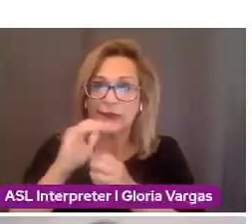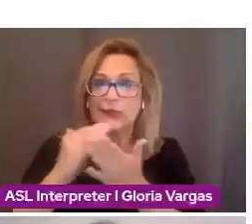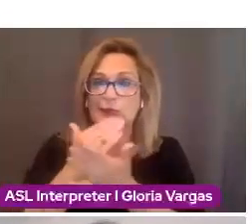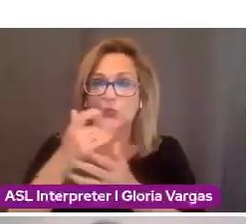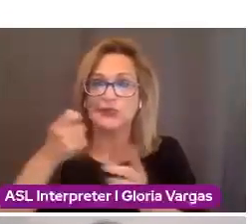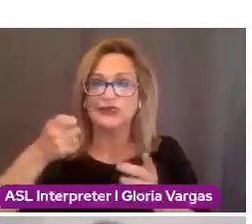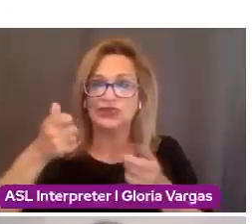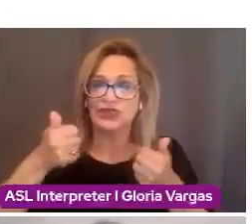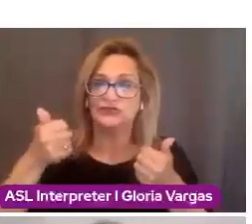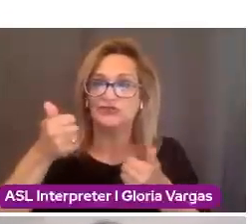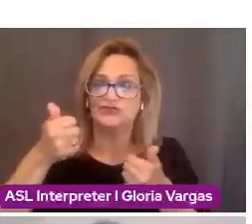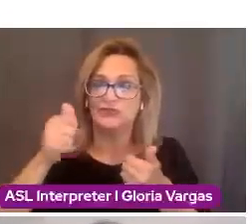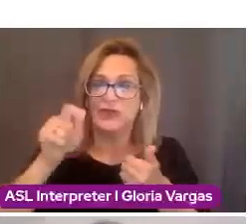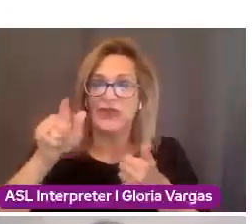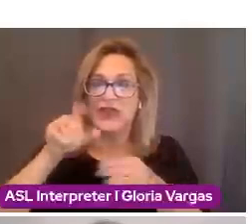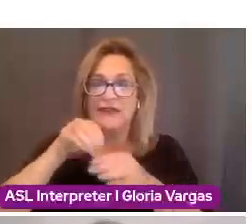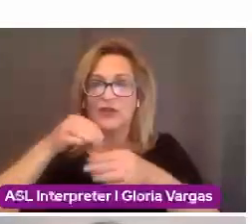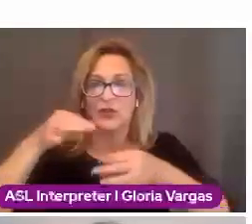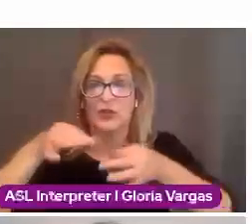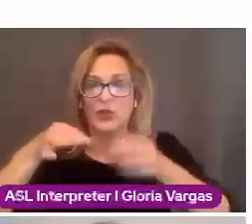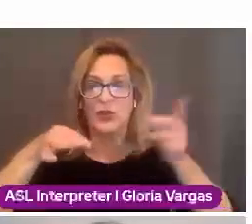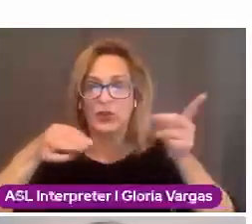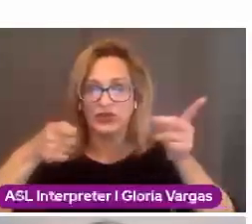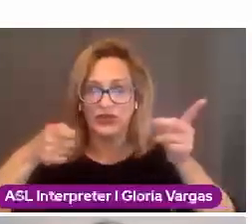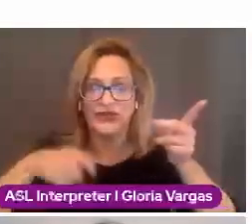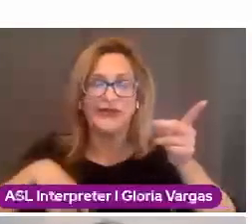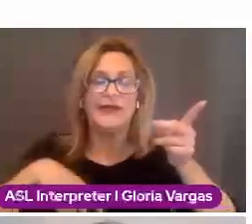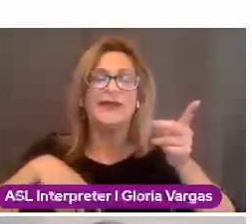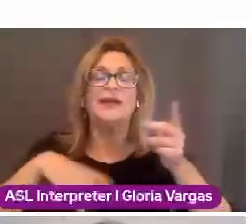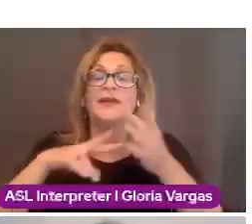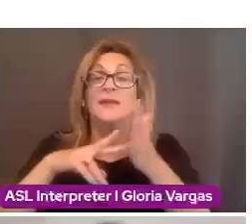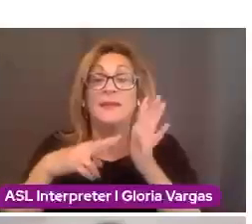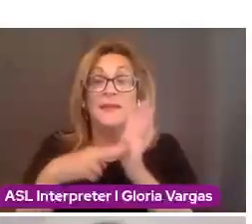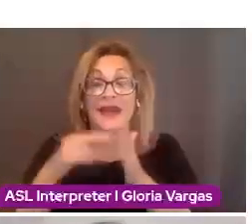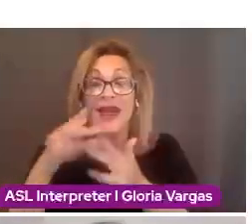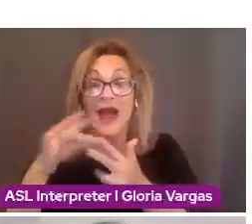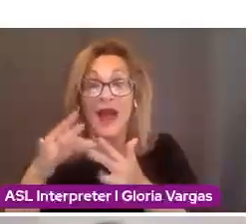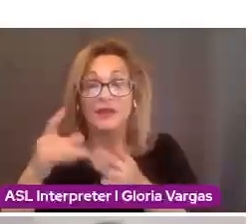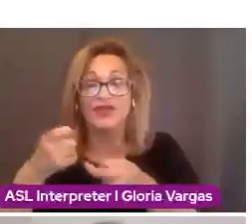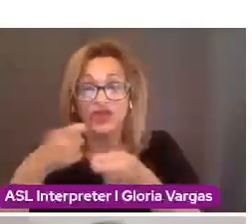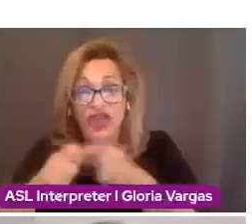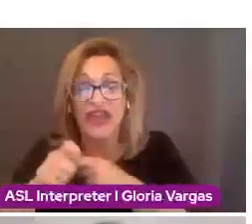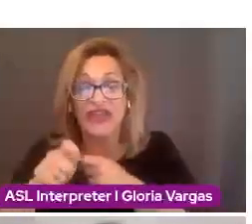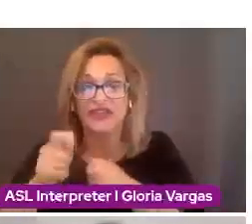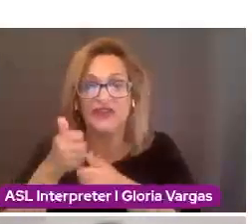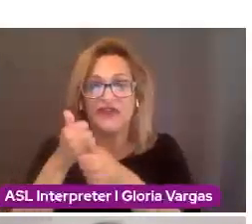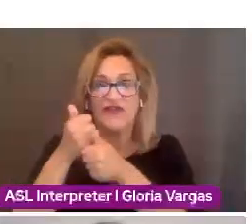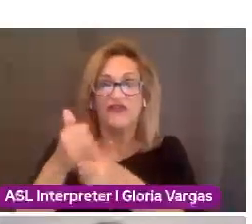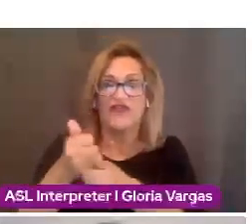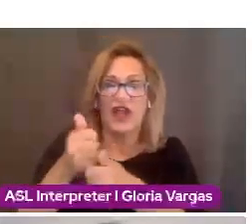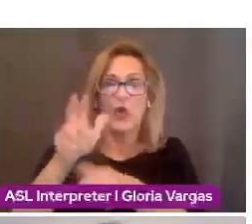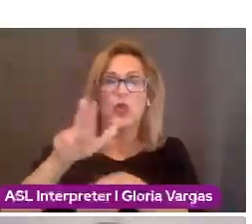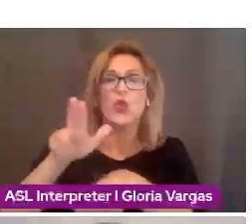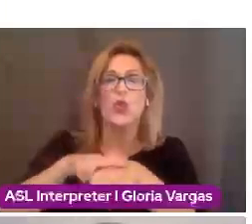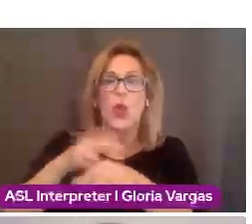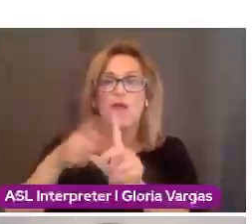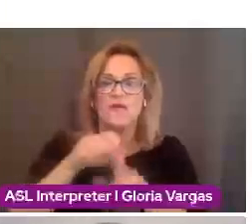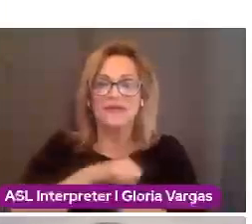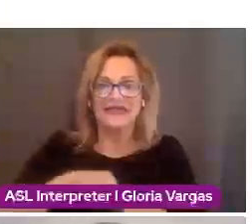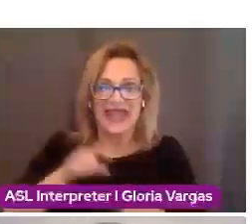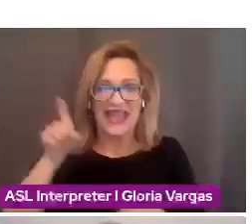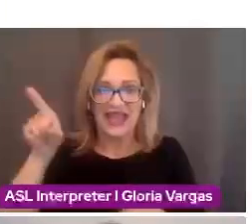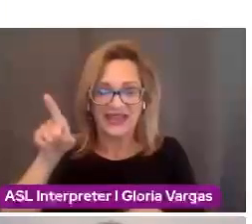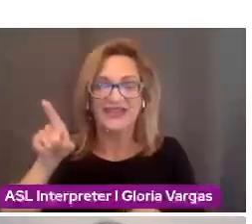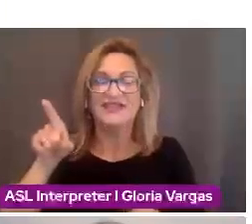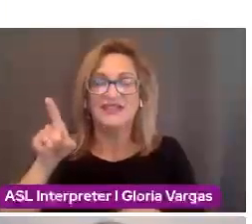justices. A nuclear option was by changing the Senate norms to almost de facto make that the change